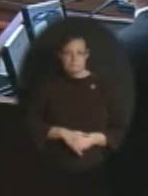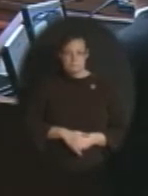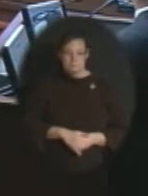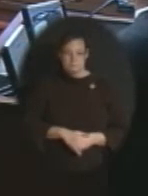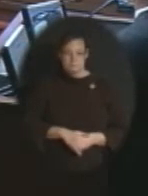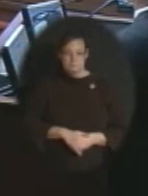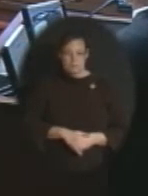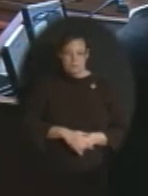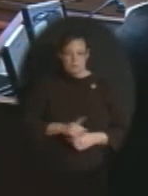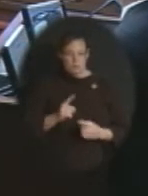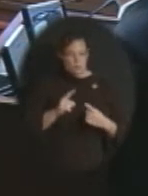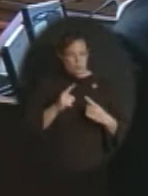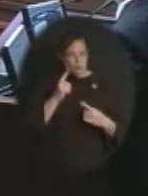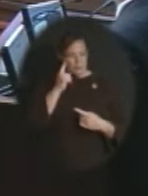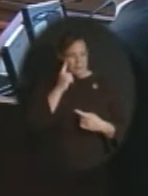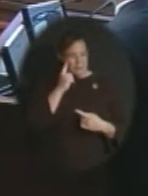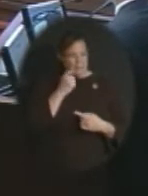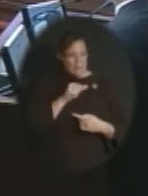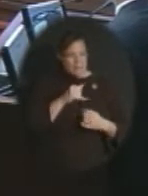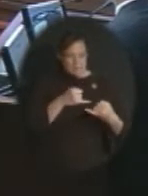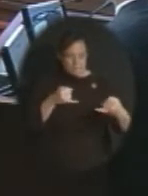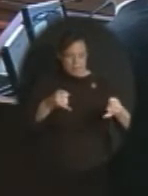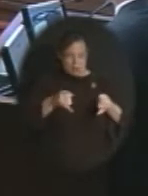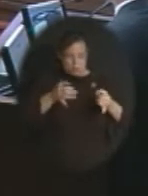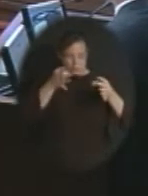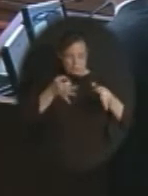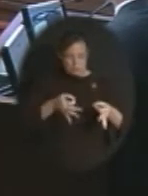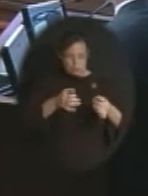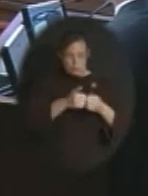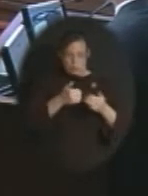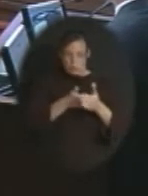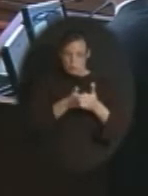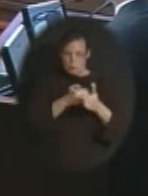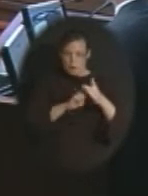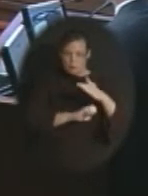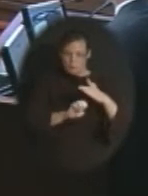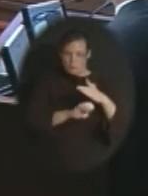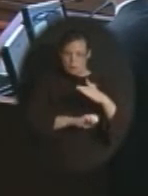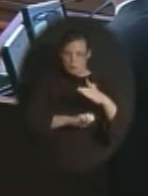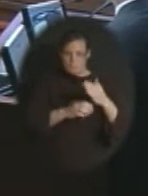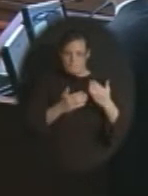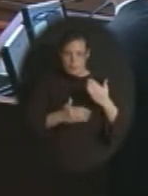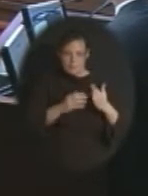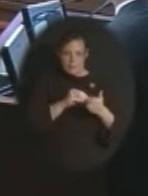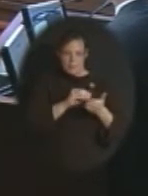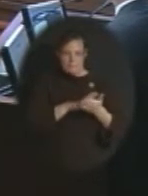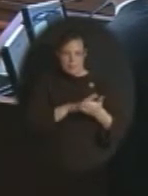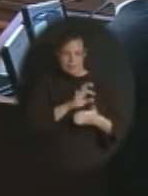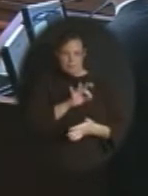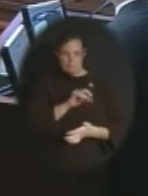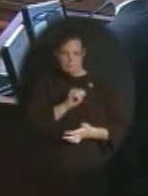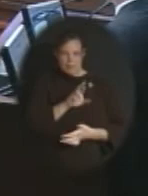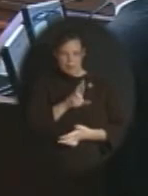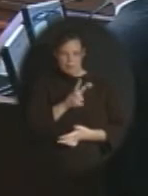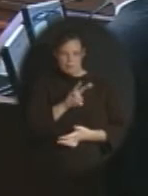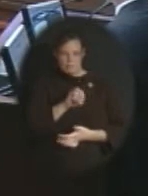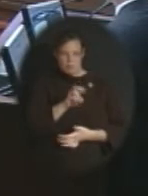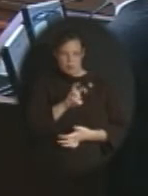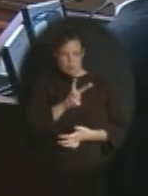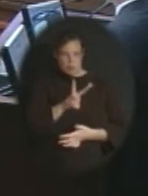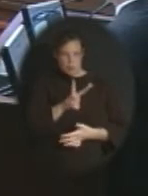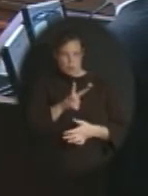Do we anticipate that any of the boundary decisions surrounding the new elementary might impact the Fairview attendance